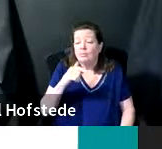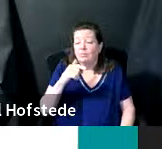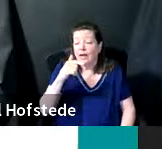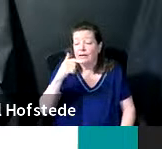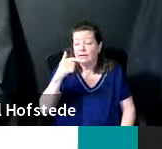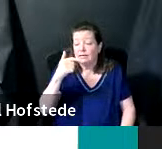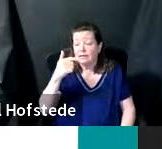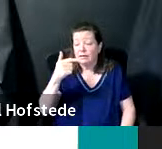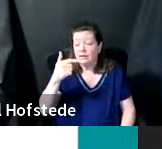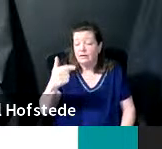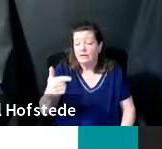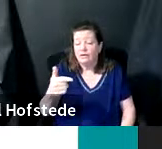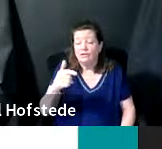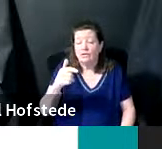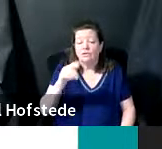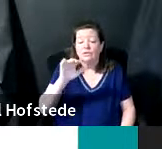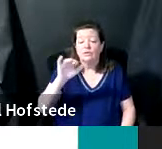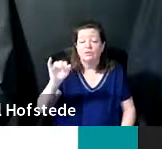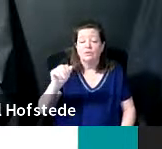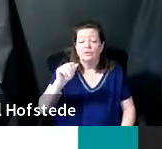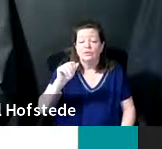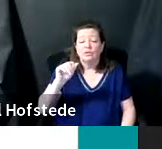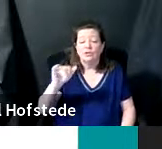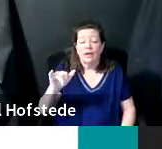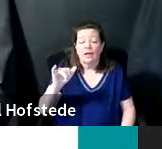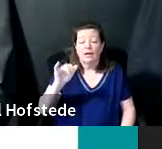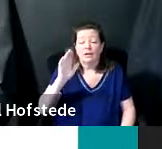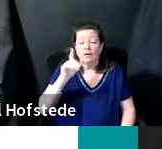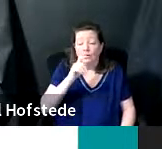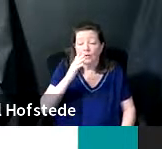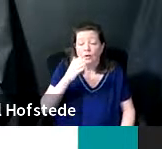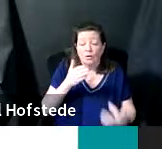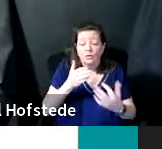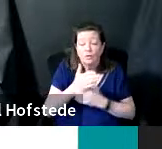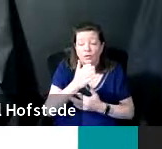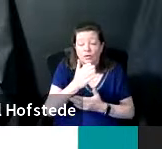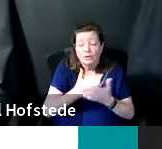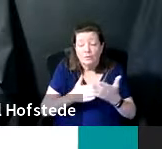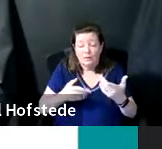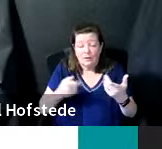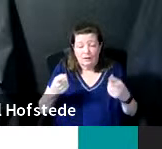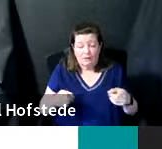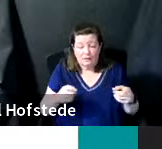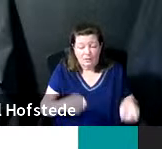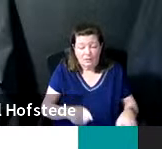to my counterpart, Jay, who will walk you through some of the events.